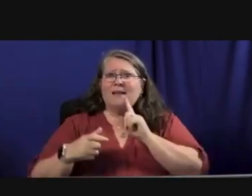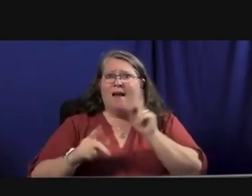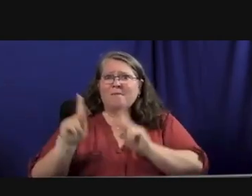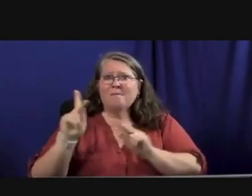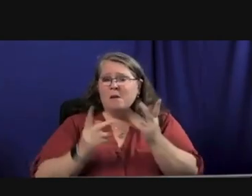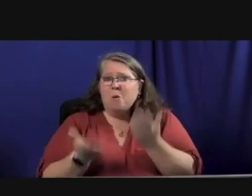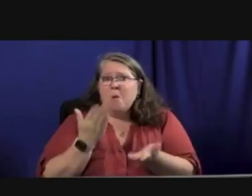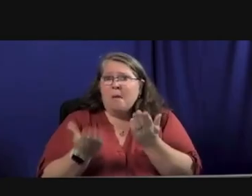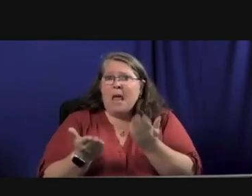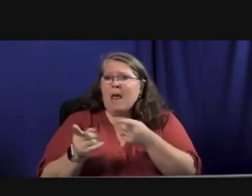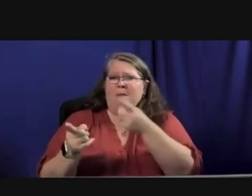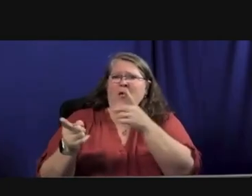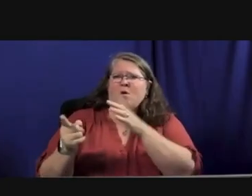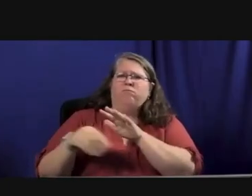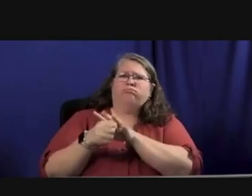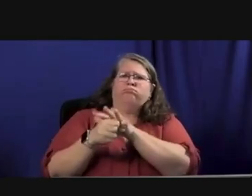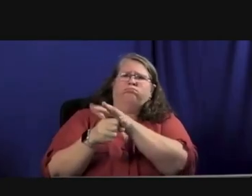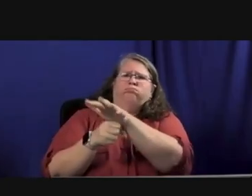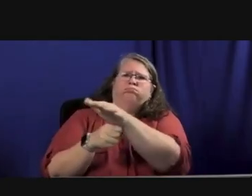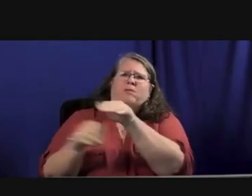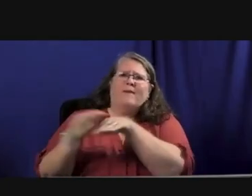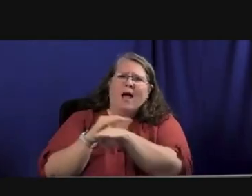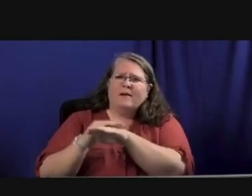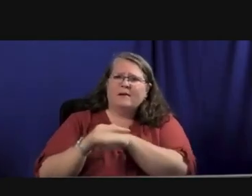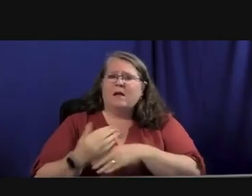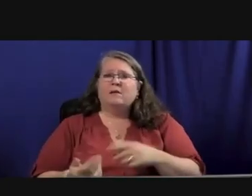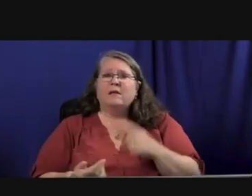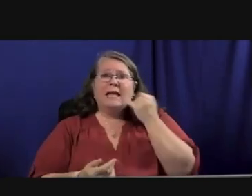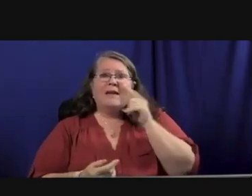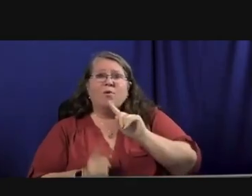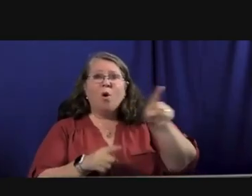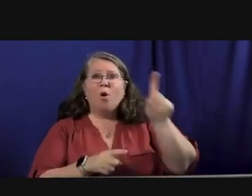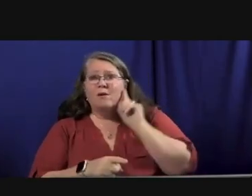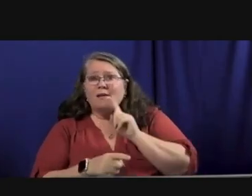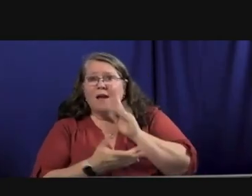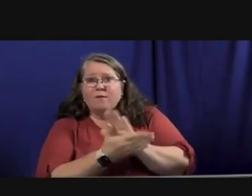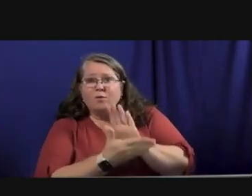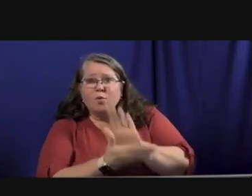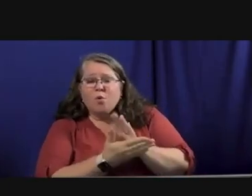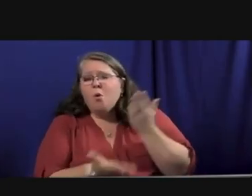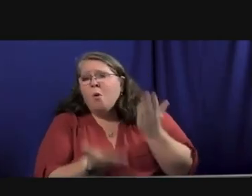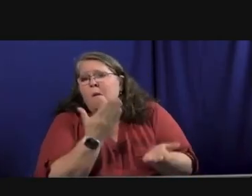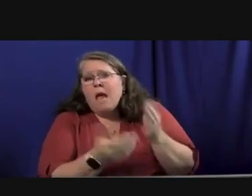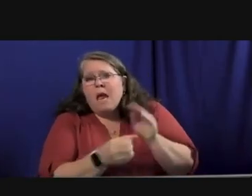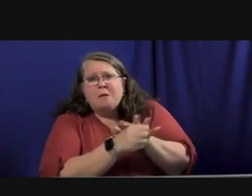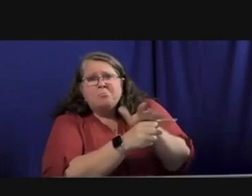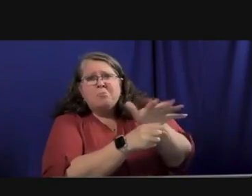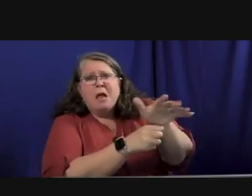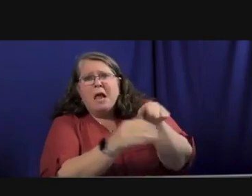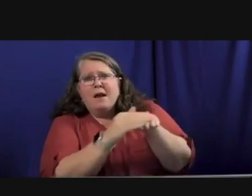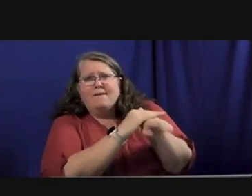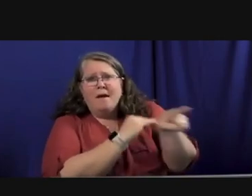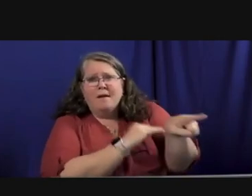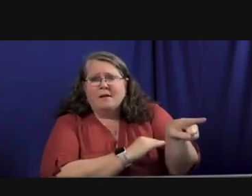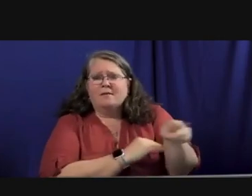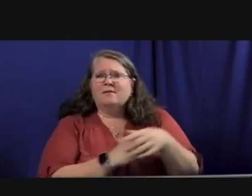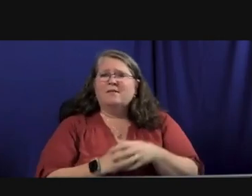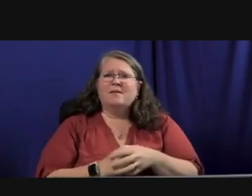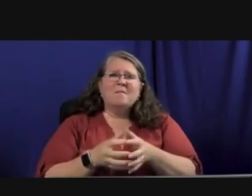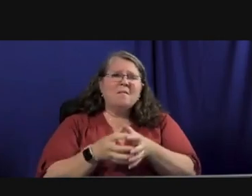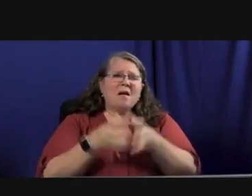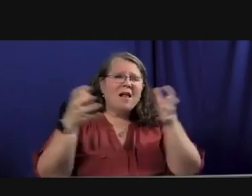with a lot of deaf folks, oh, there may be plenty of access to communication, or maybe if you go to a deaf school, there may